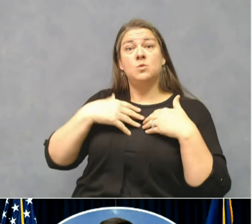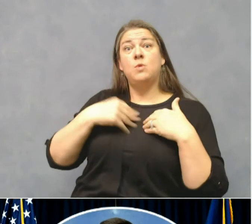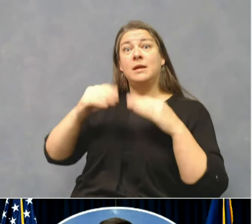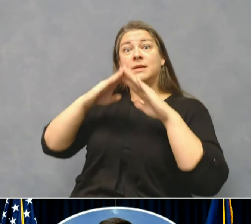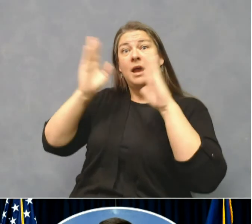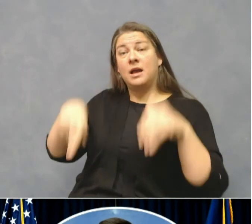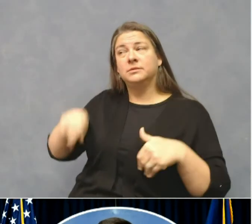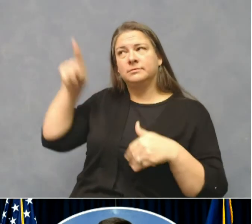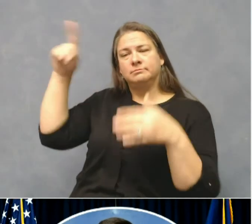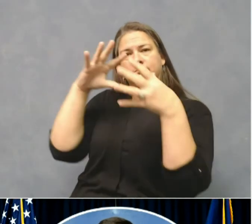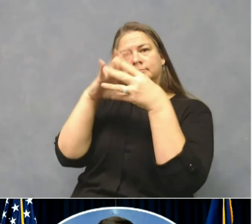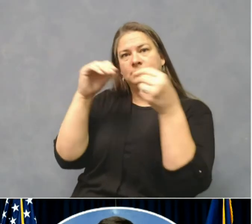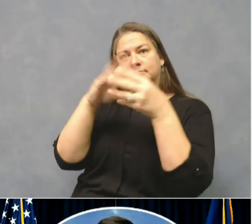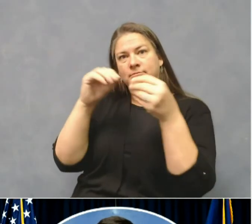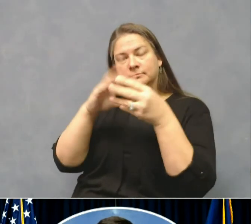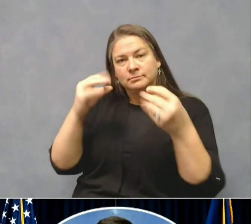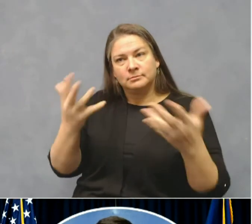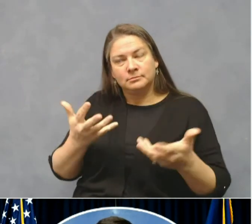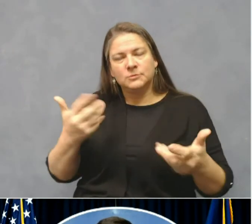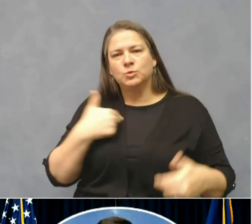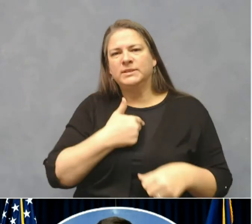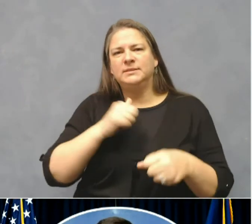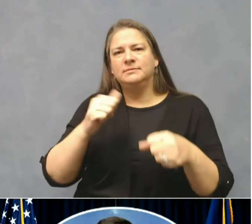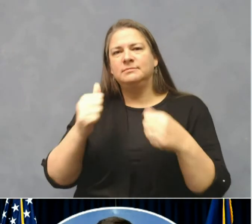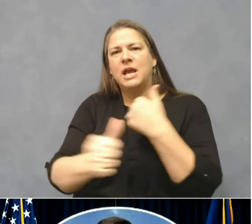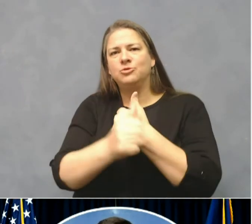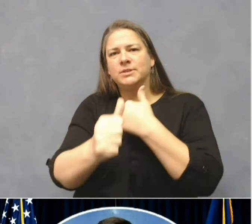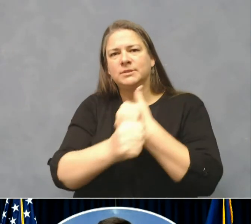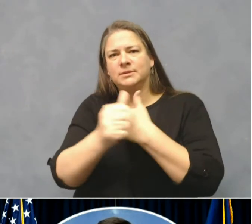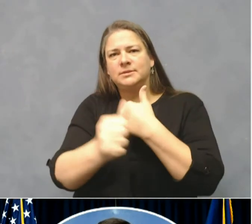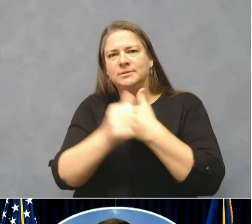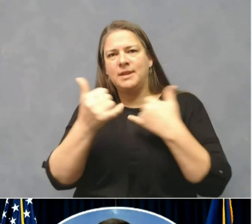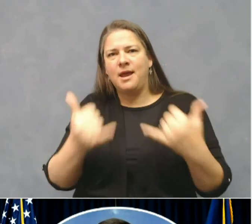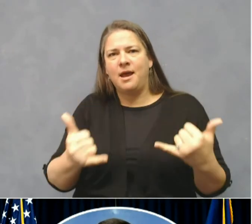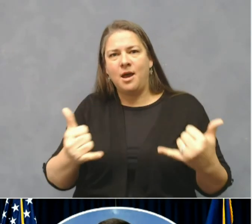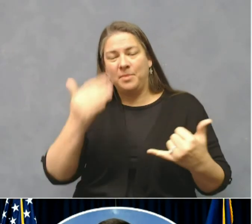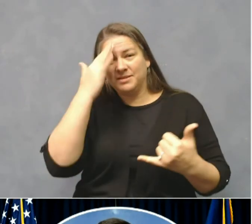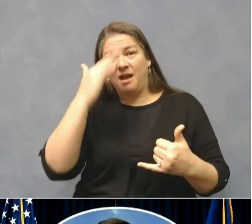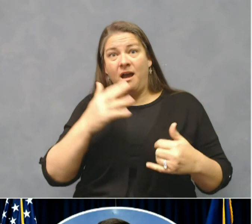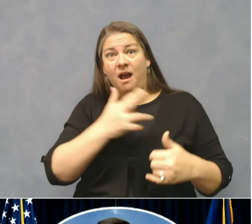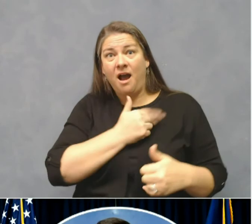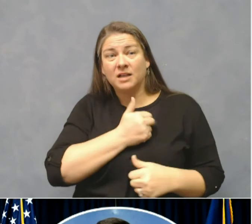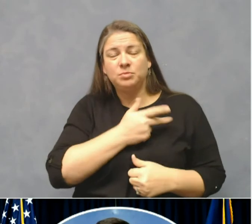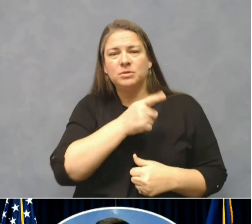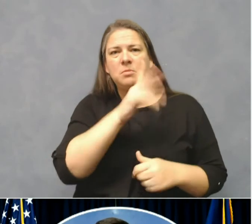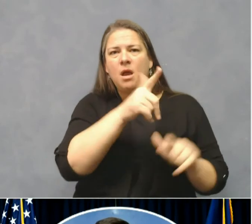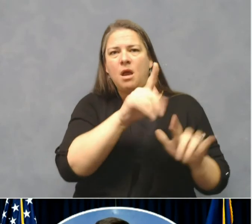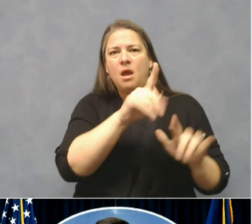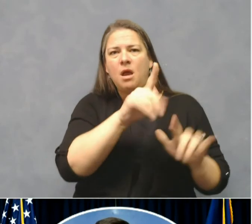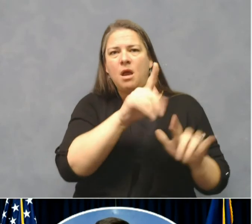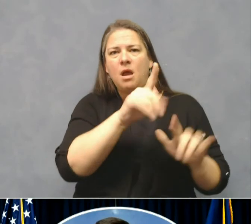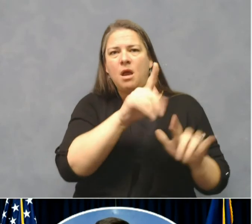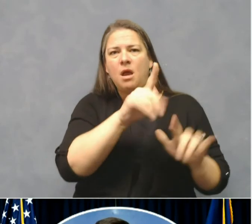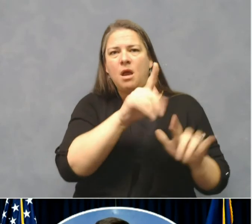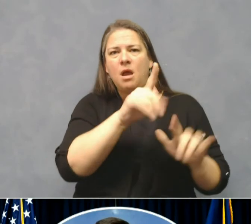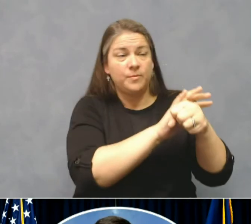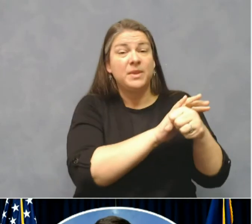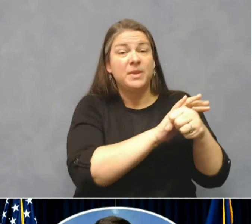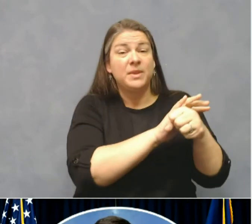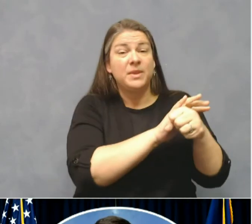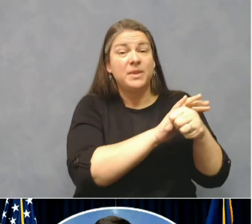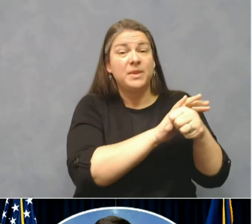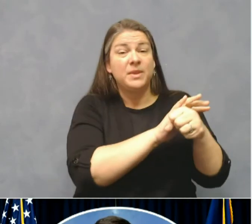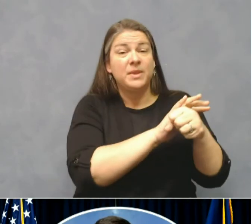due to the current extremely high COVID baseline and limited hospital capacity. A further post-Thanksgiving